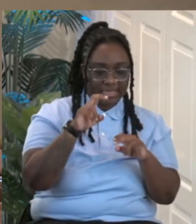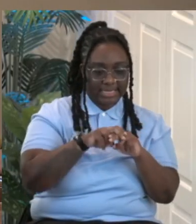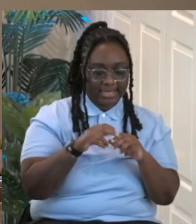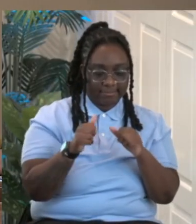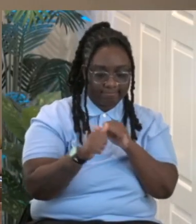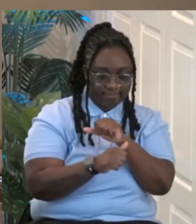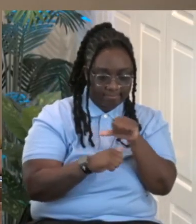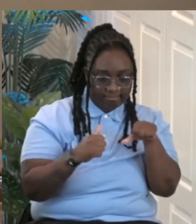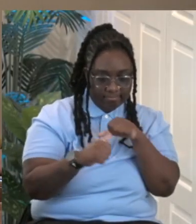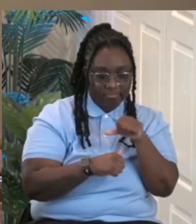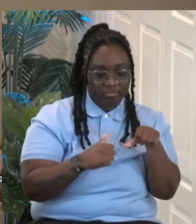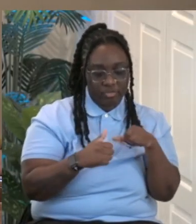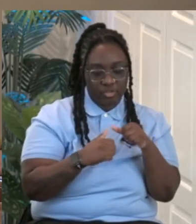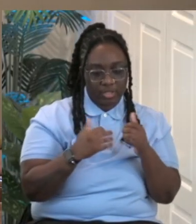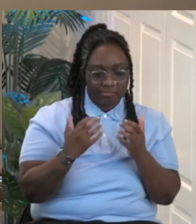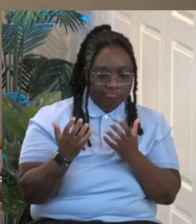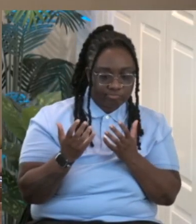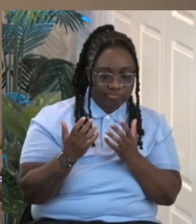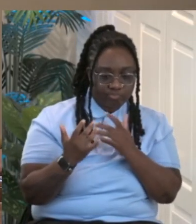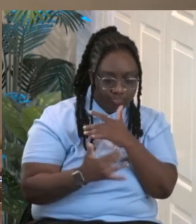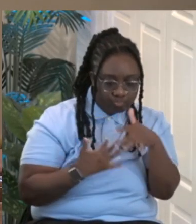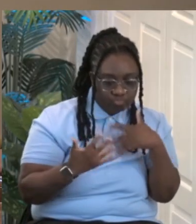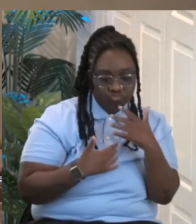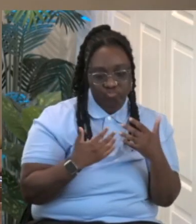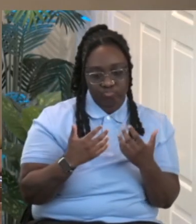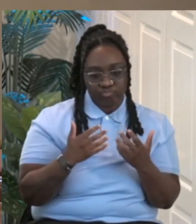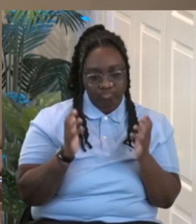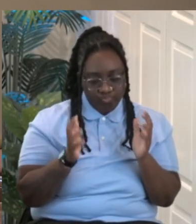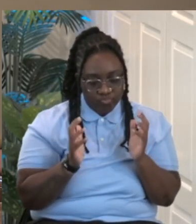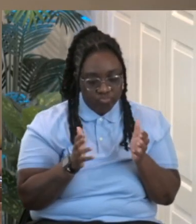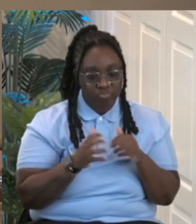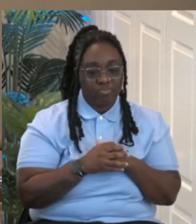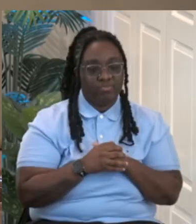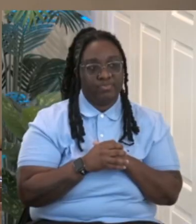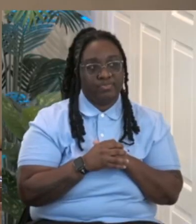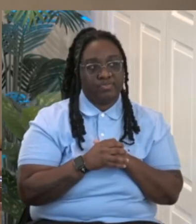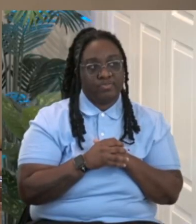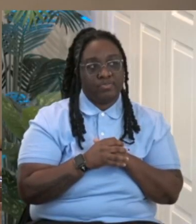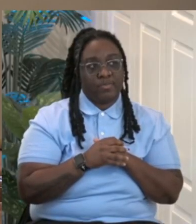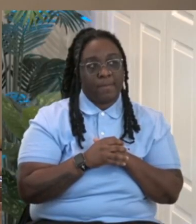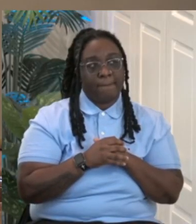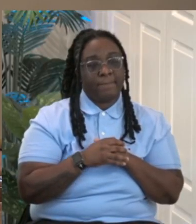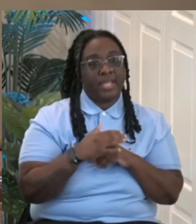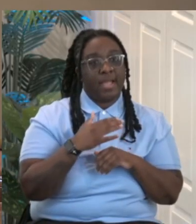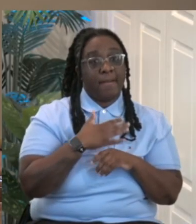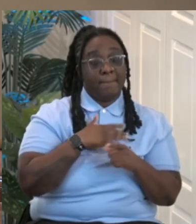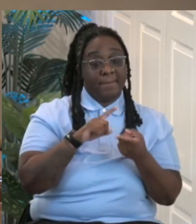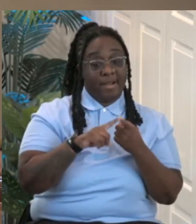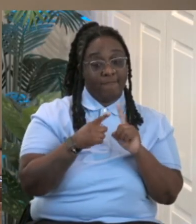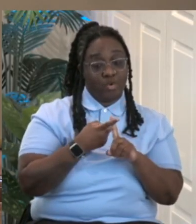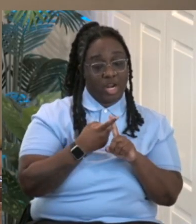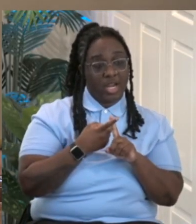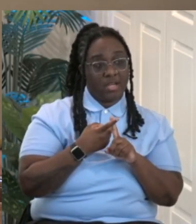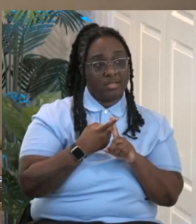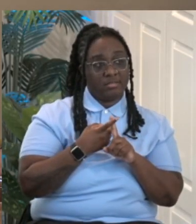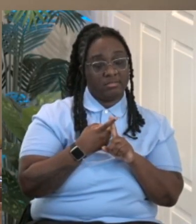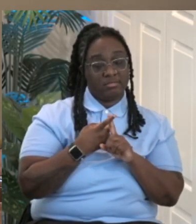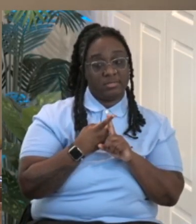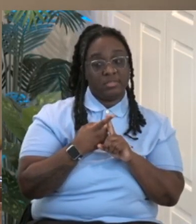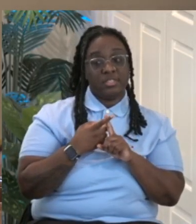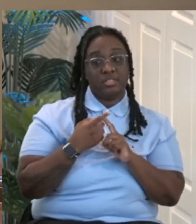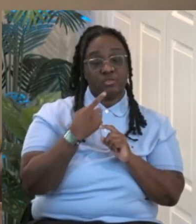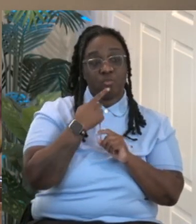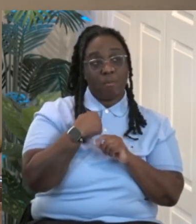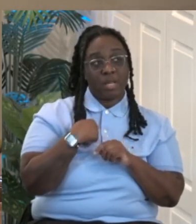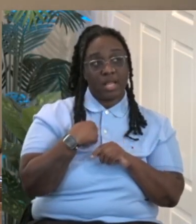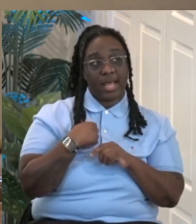ate and talked. So my friend said, he wants you to sit at his table. So he took me over there and pointed him